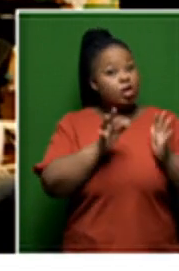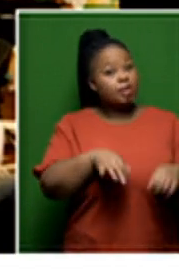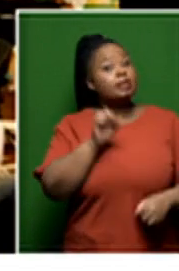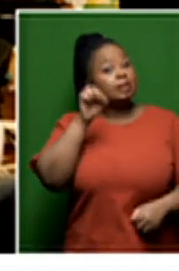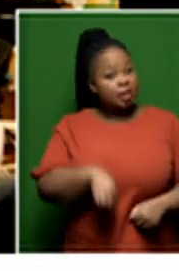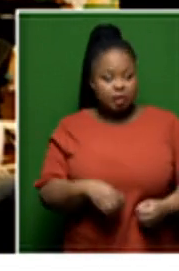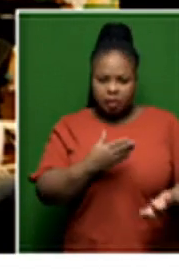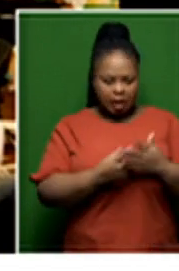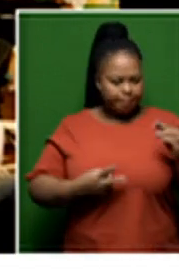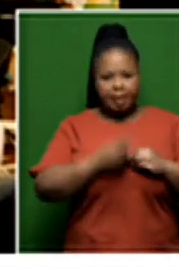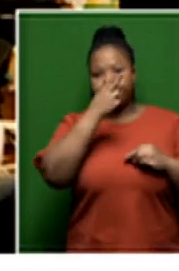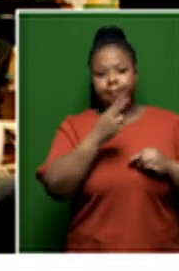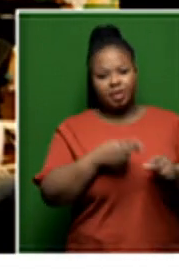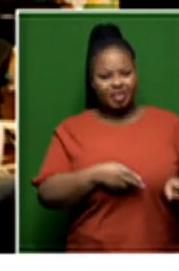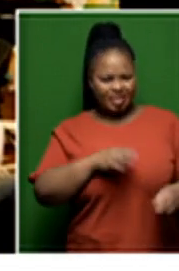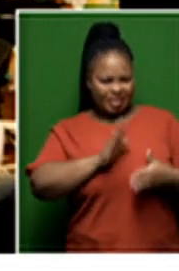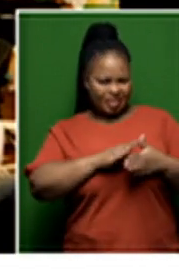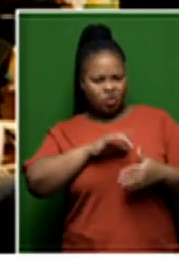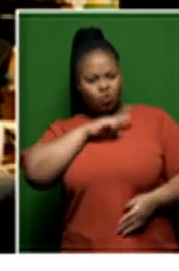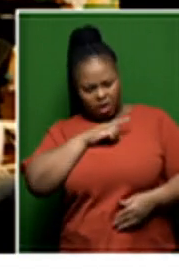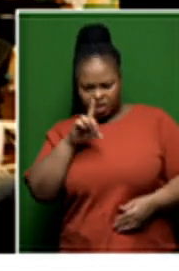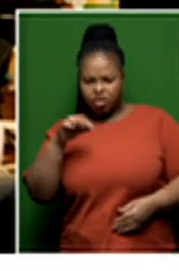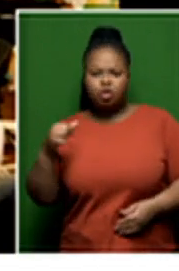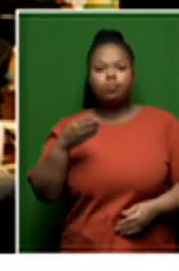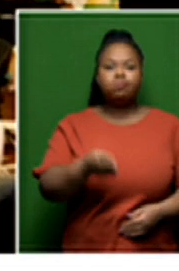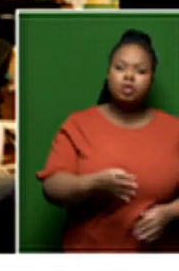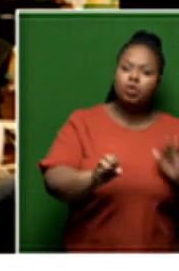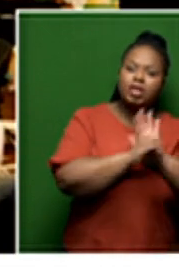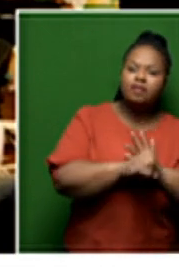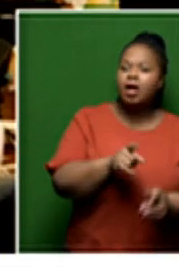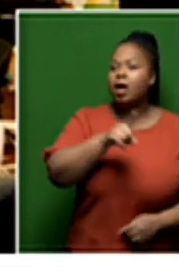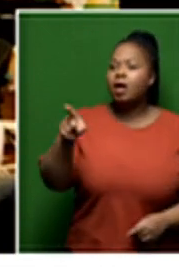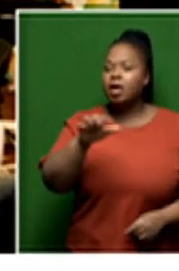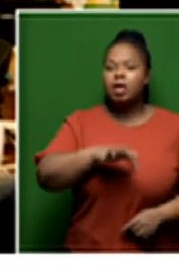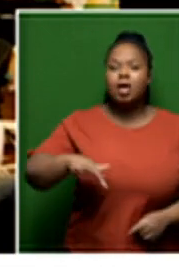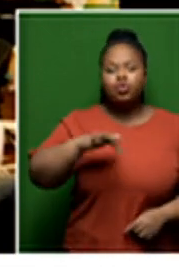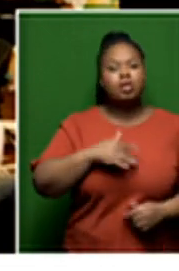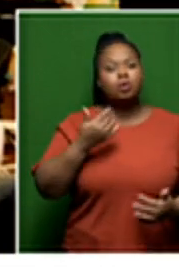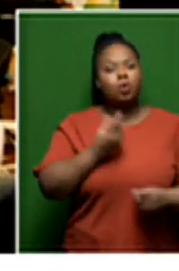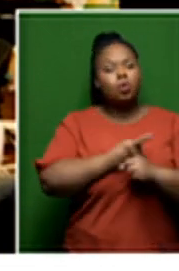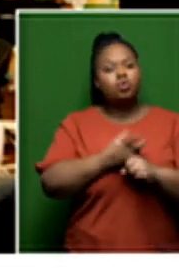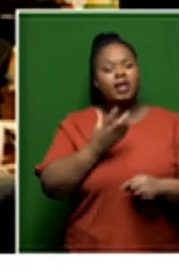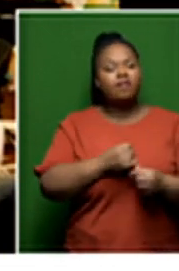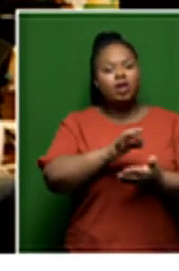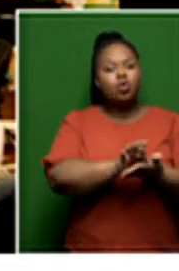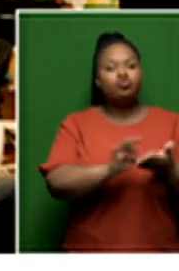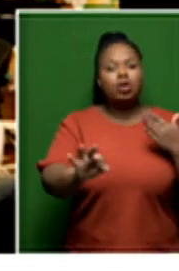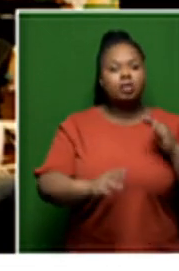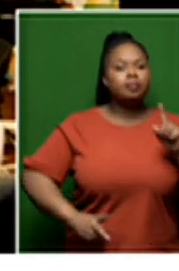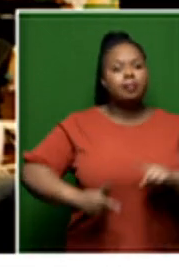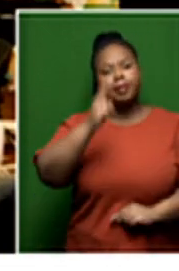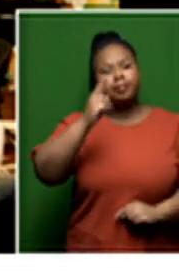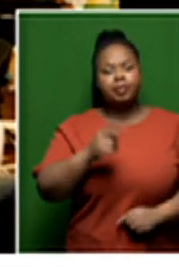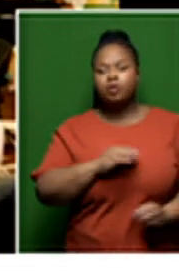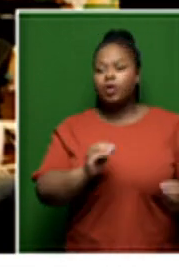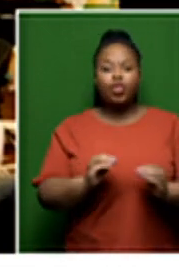contracts are being terminated. In fact, that's the reason the DG is on the ground, to identify areas that are delaying the delivery